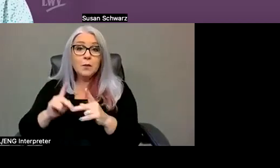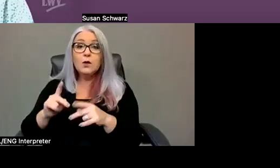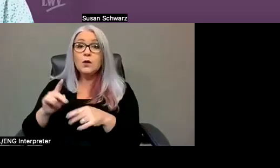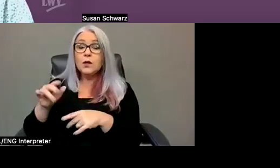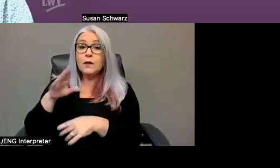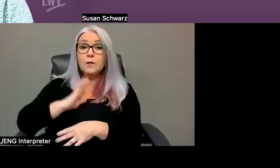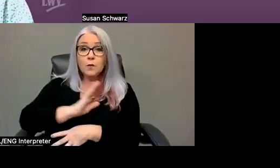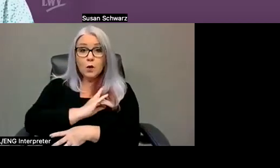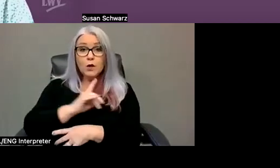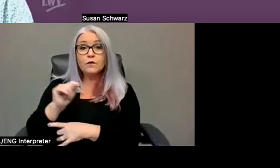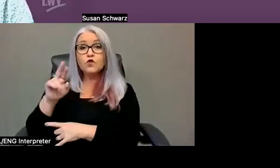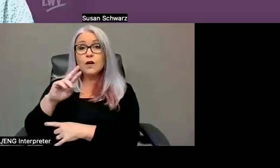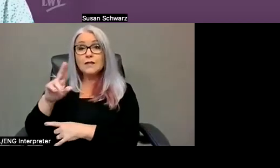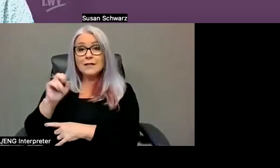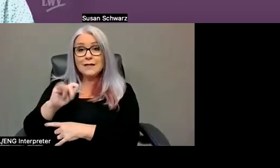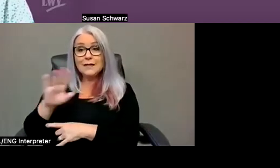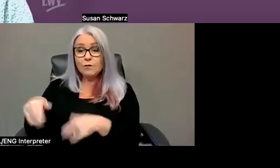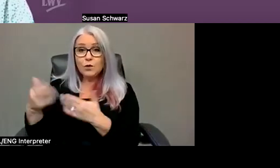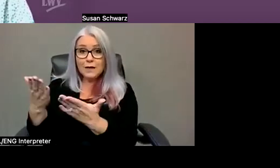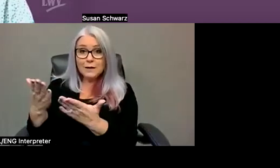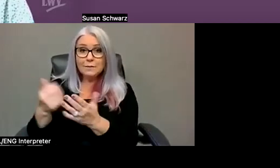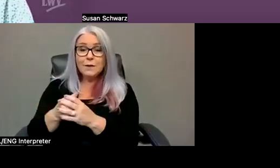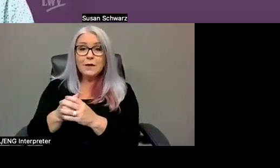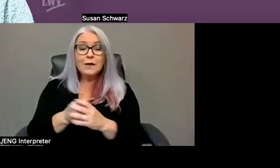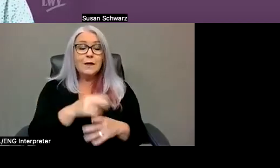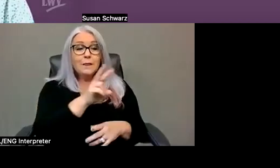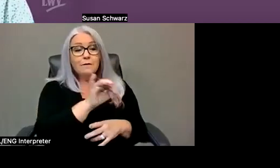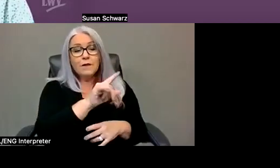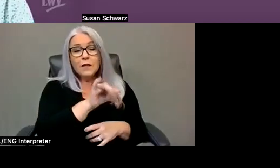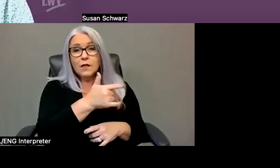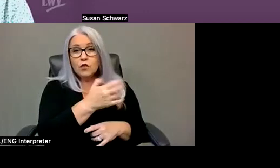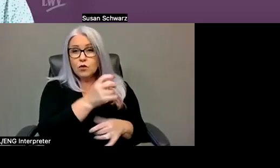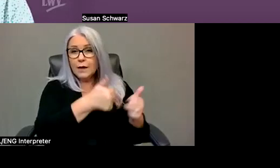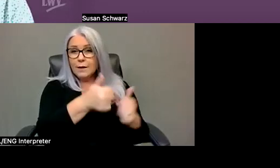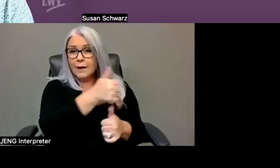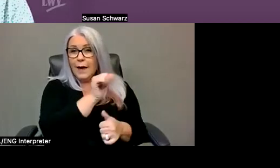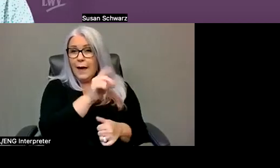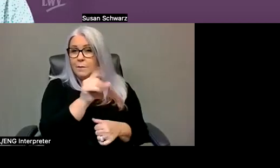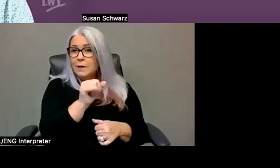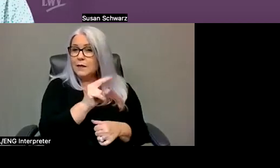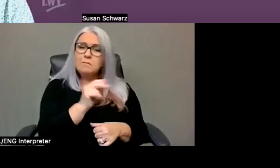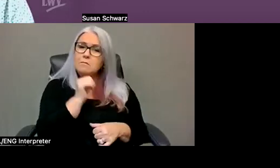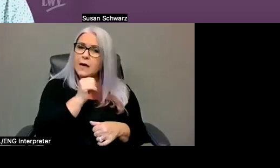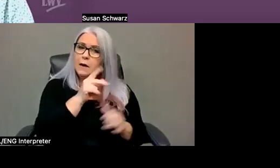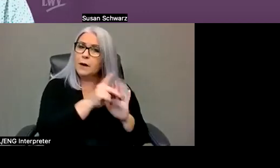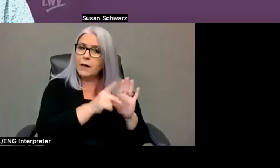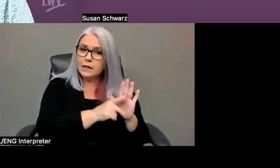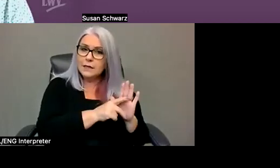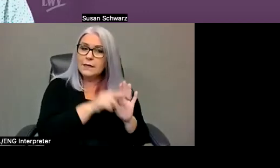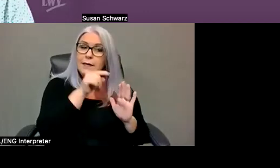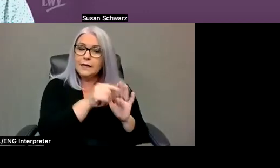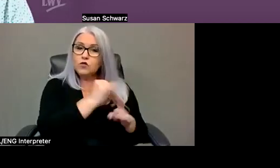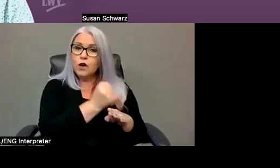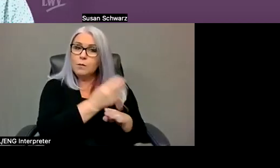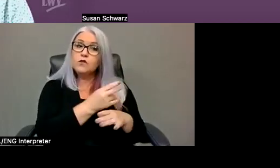put forth. The village administrator's job is not a policy job. His job is to make things happen. So the